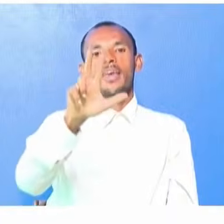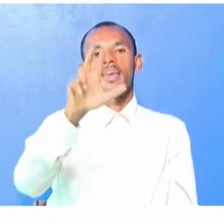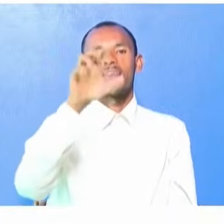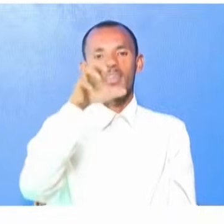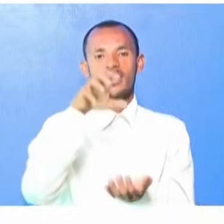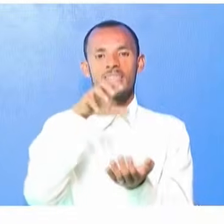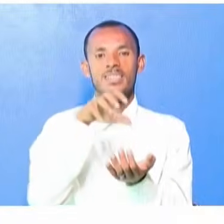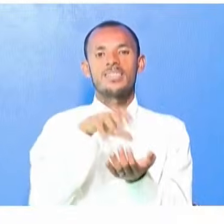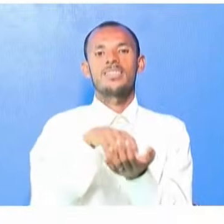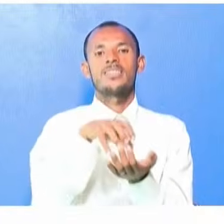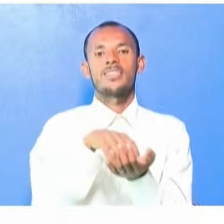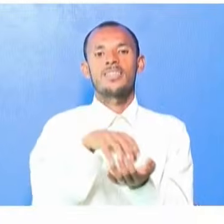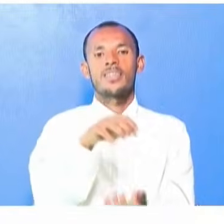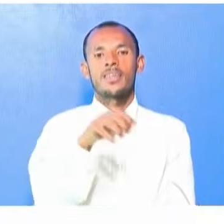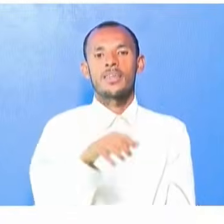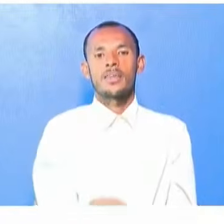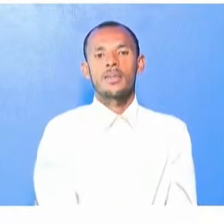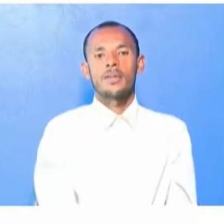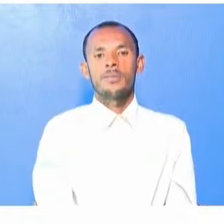3